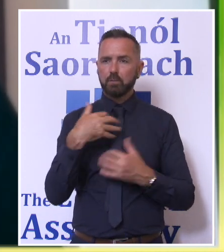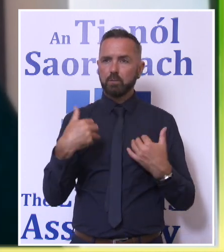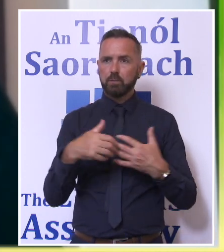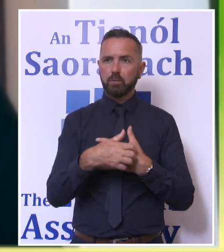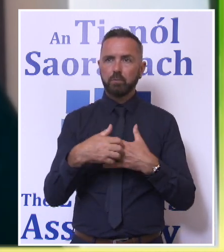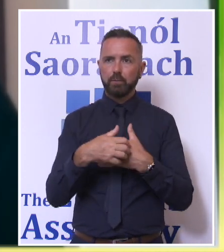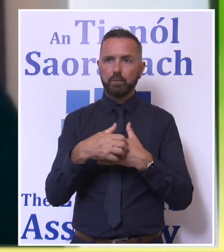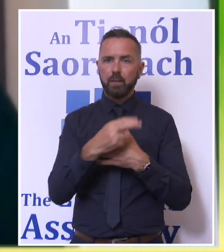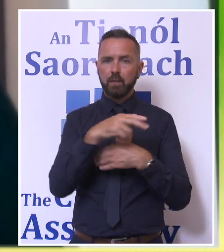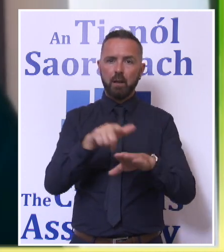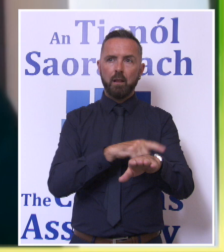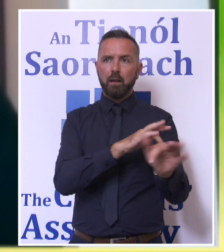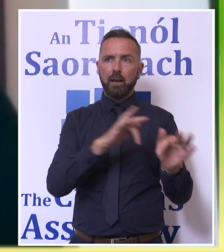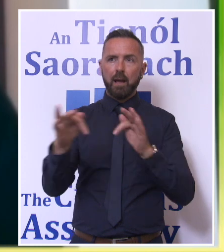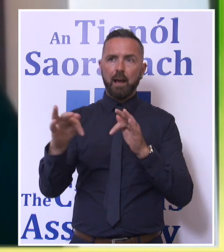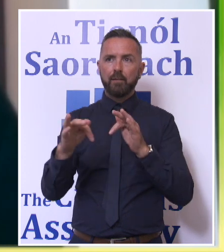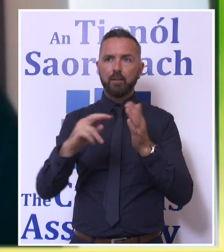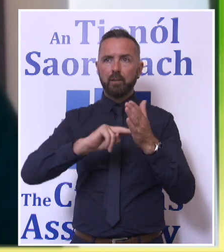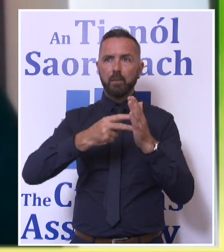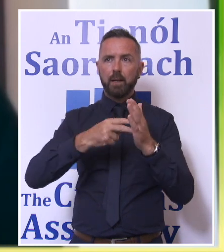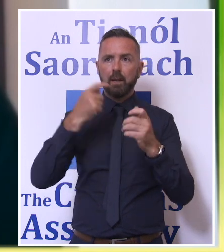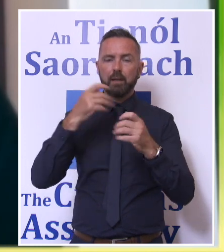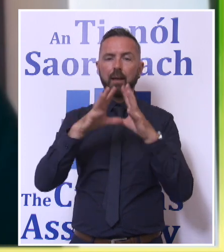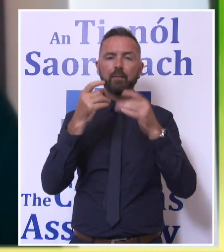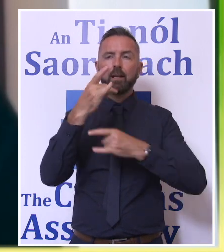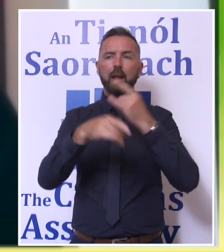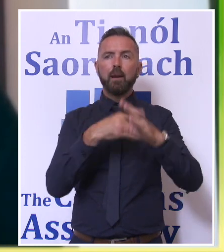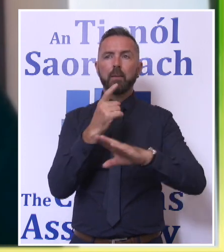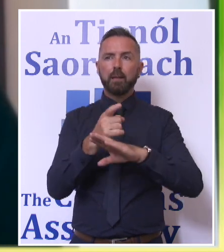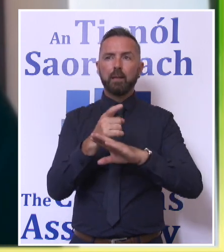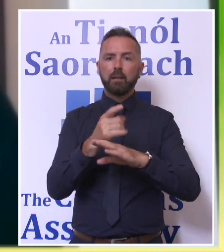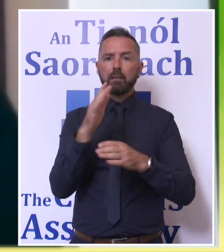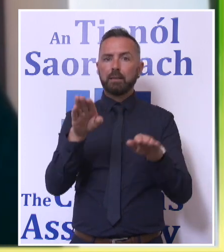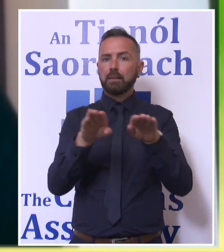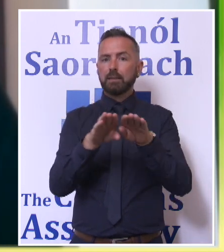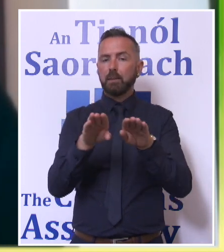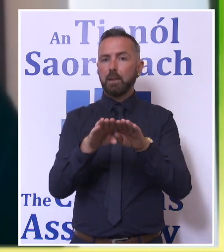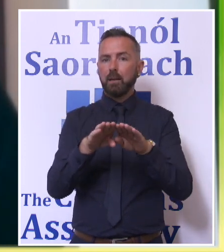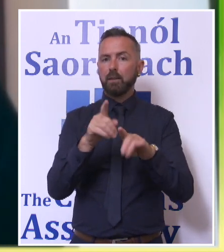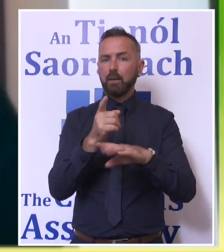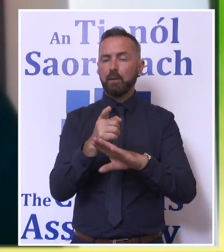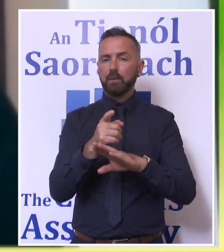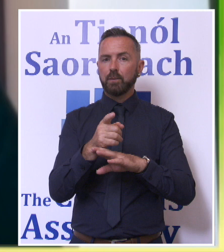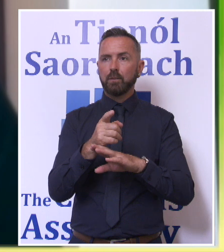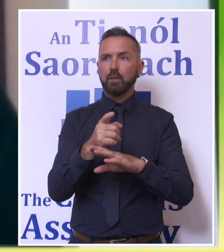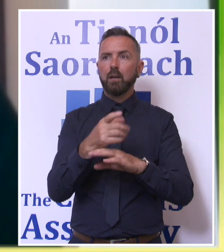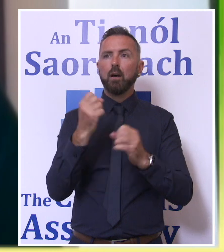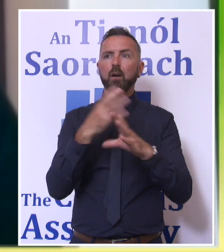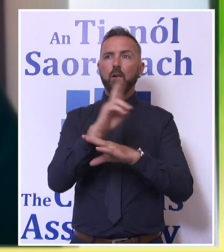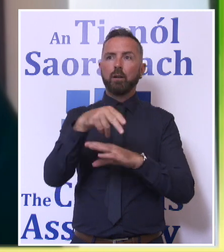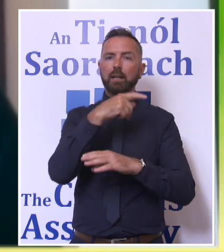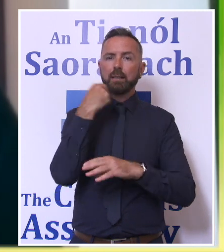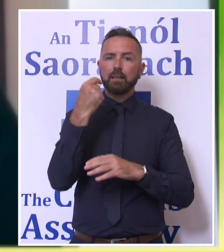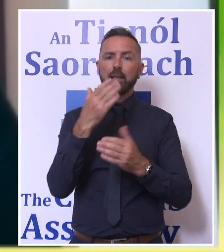the Bataclan and everything that happened there, and there were similarities. All I can say